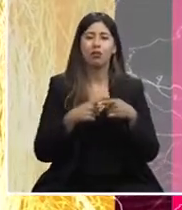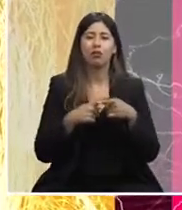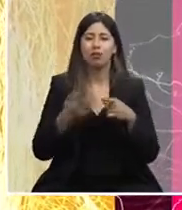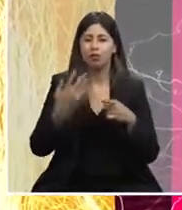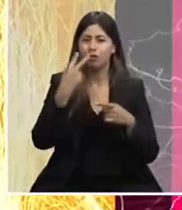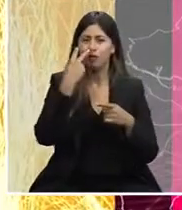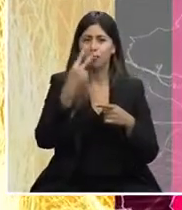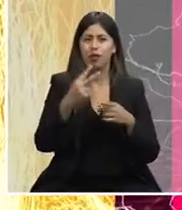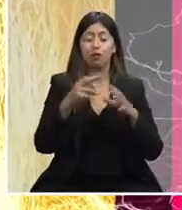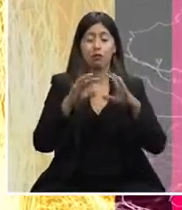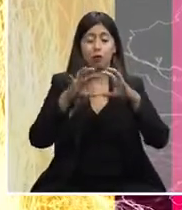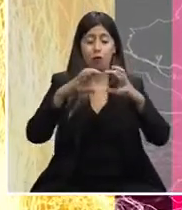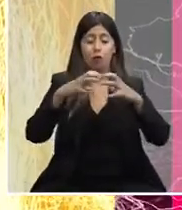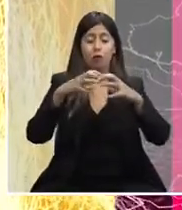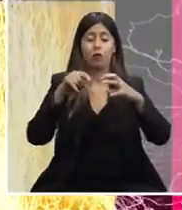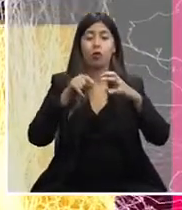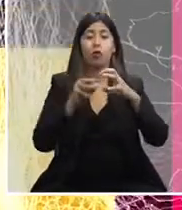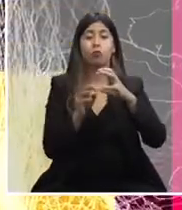nice sports car.